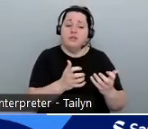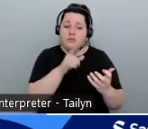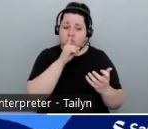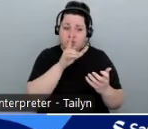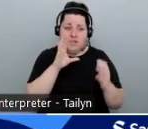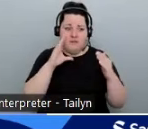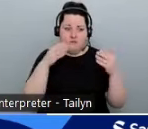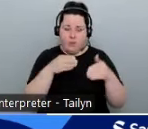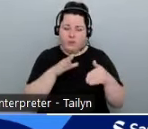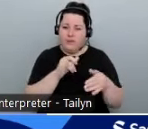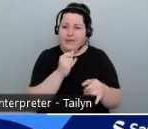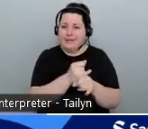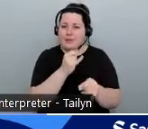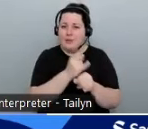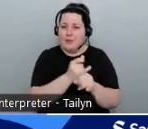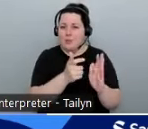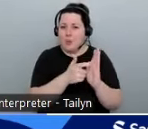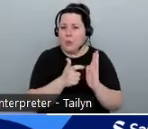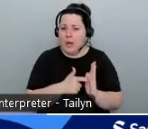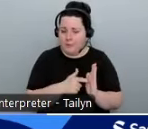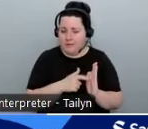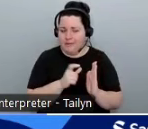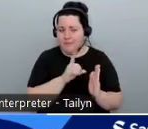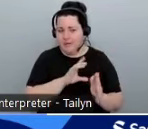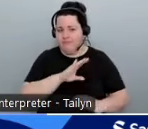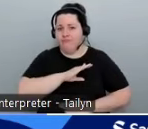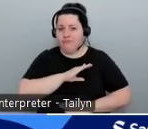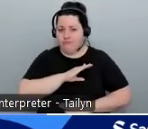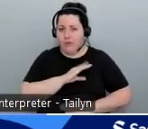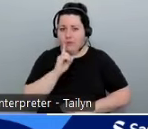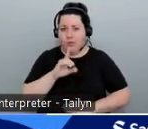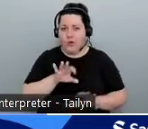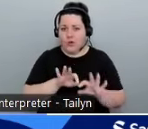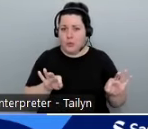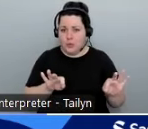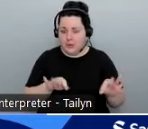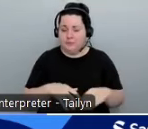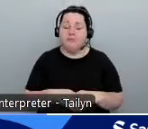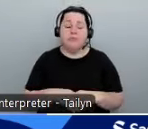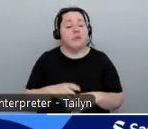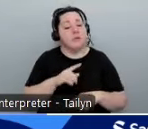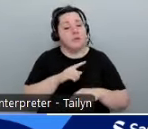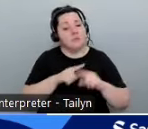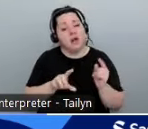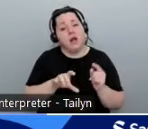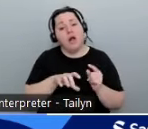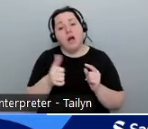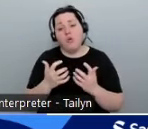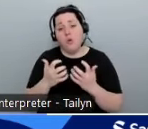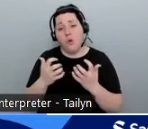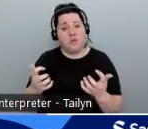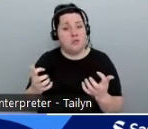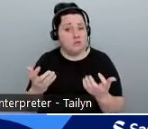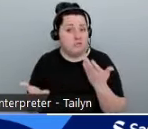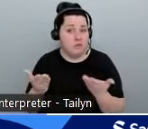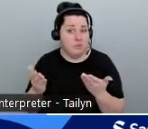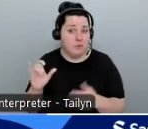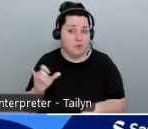institutional requirements that you must serve to complete your degree. But there are probably other audiences too,